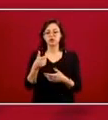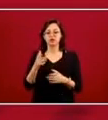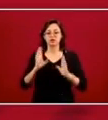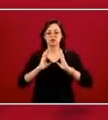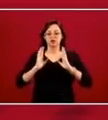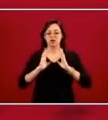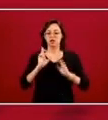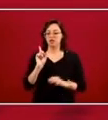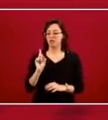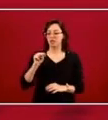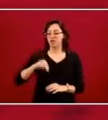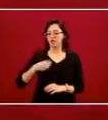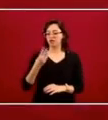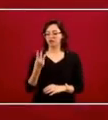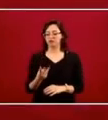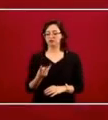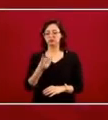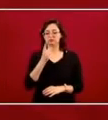and the